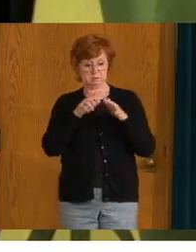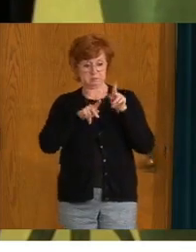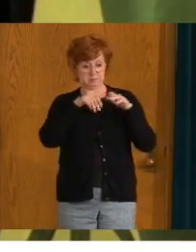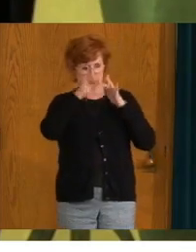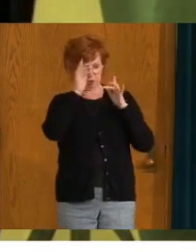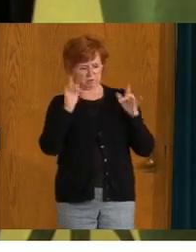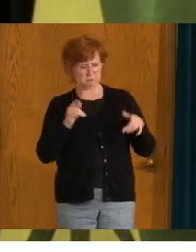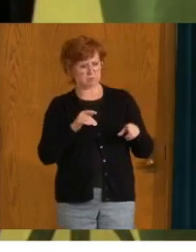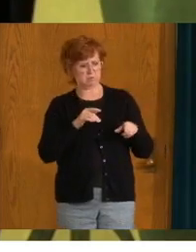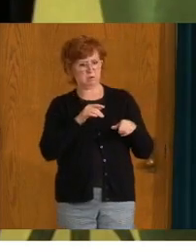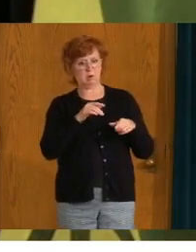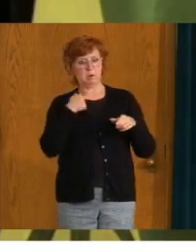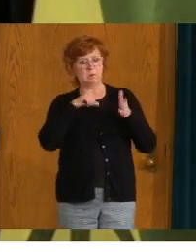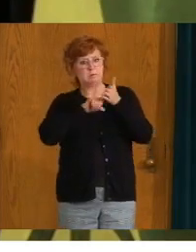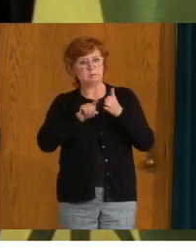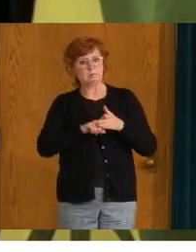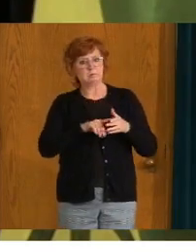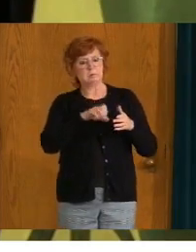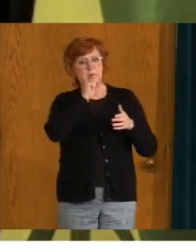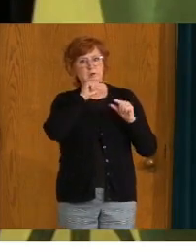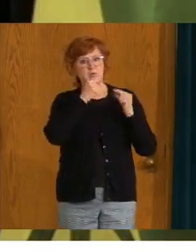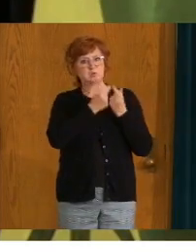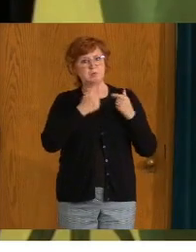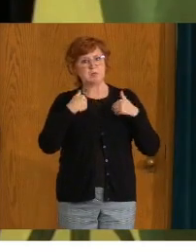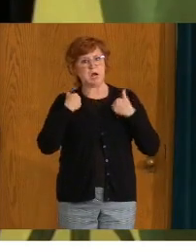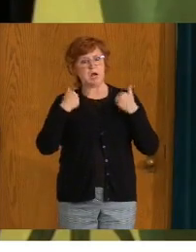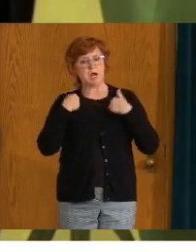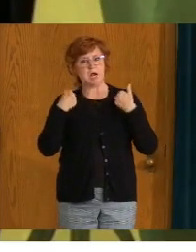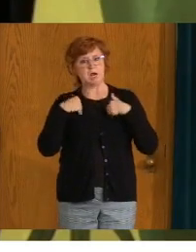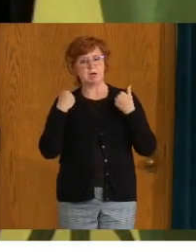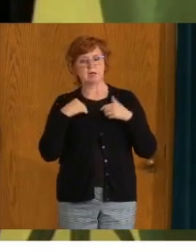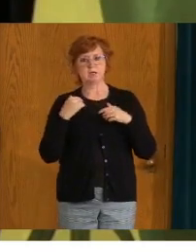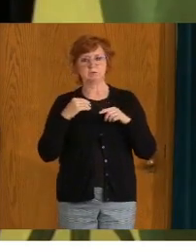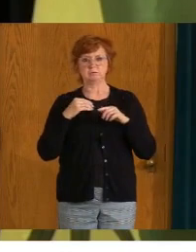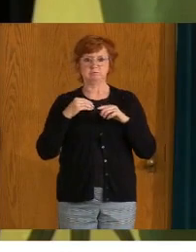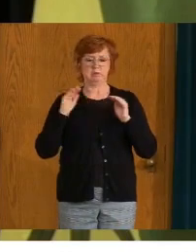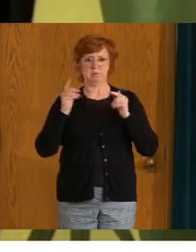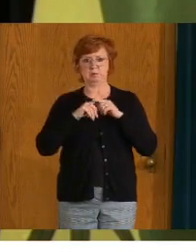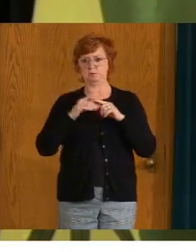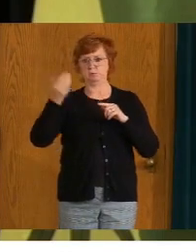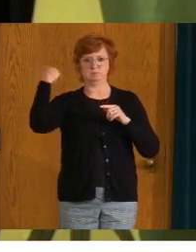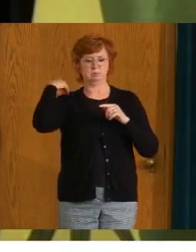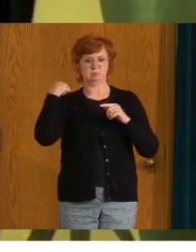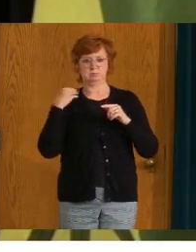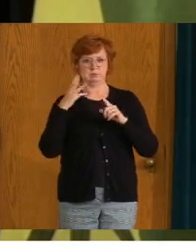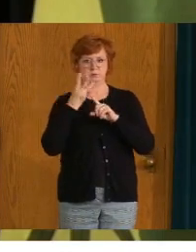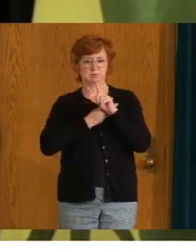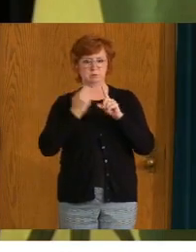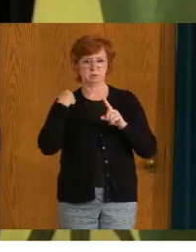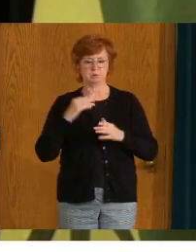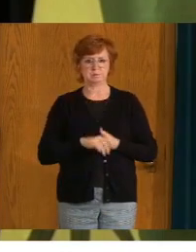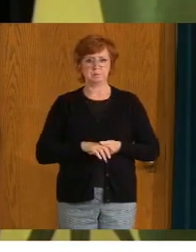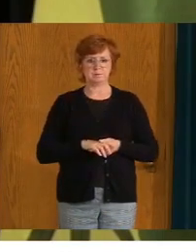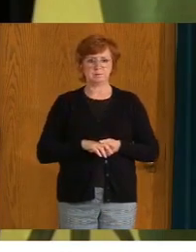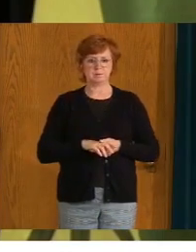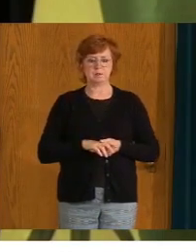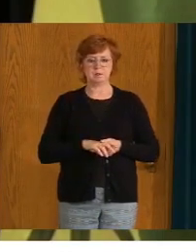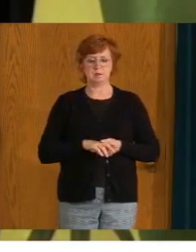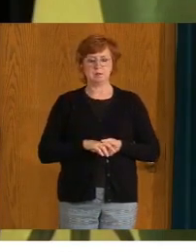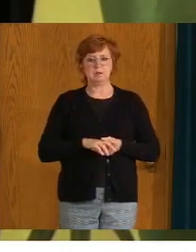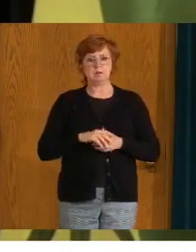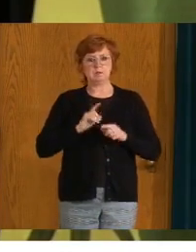a number of months ago, but thankfully our overall numbers are lower in general, both as with respect to positive